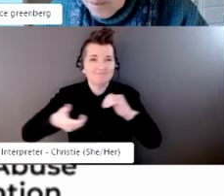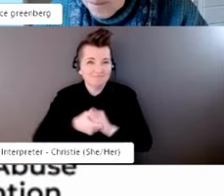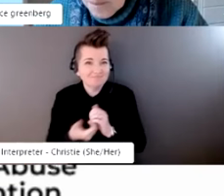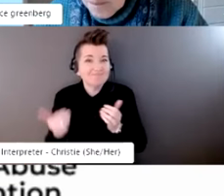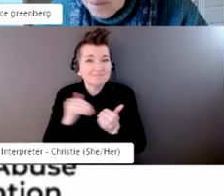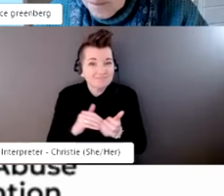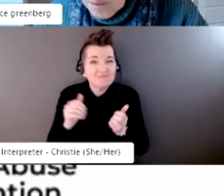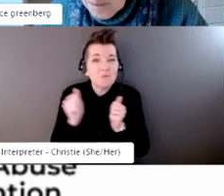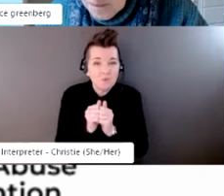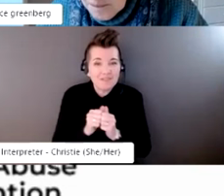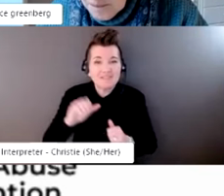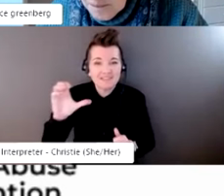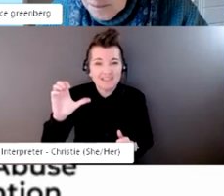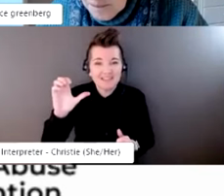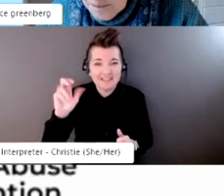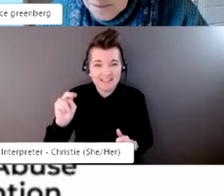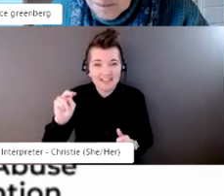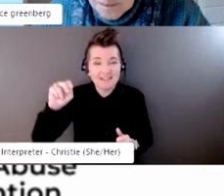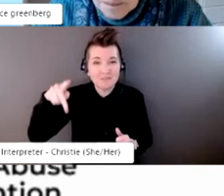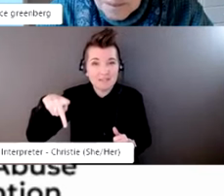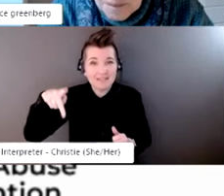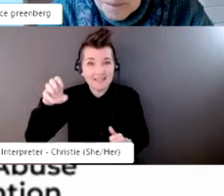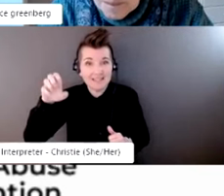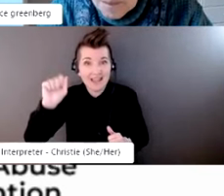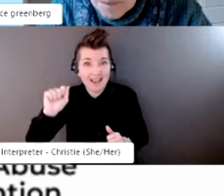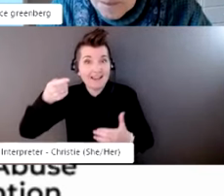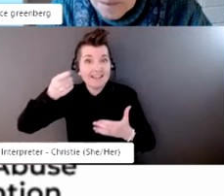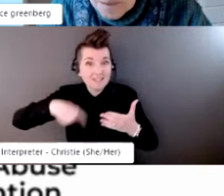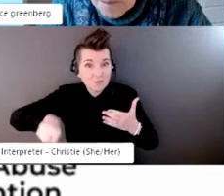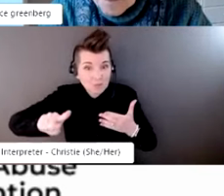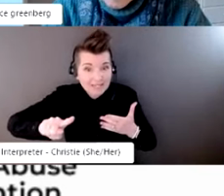partners to host a webinar next week on getting serious